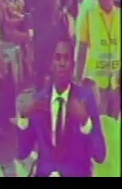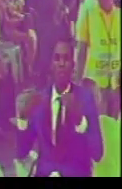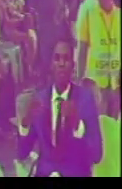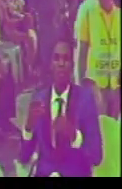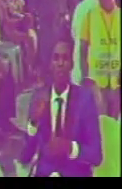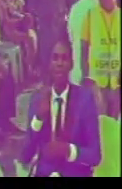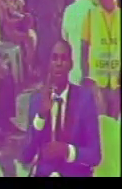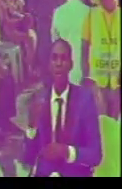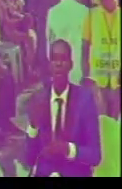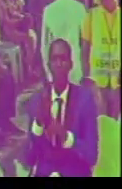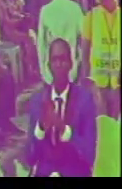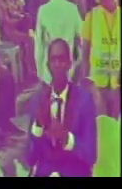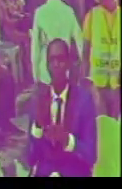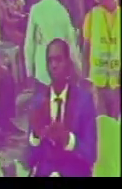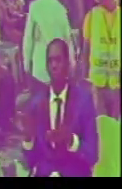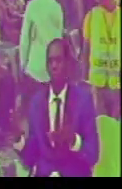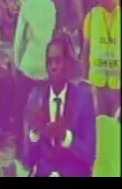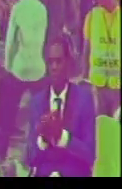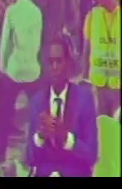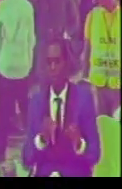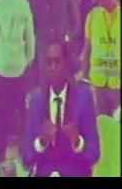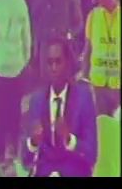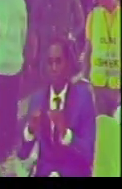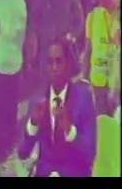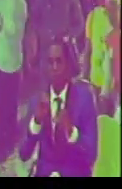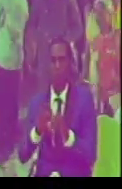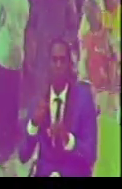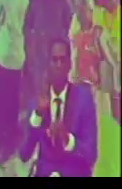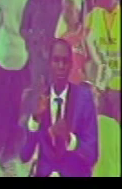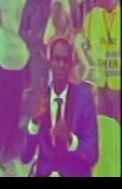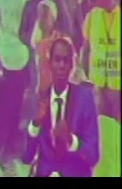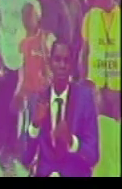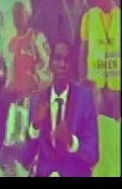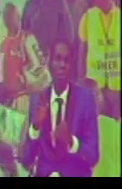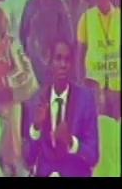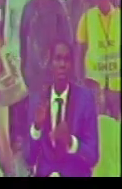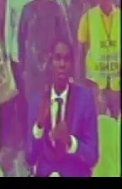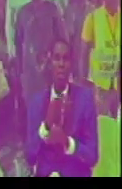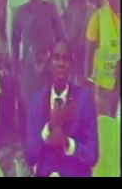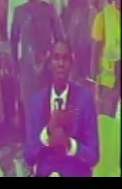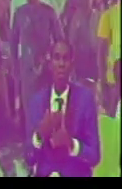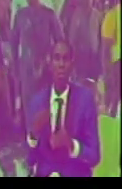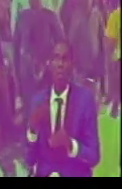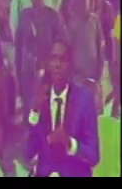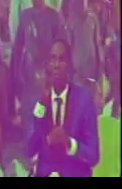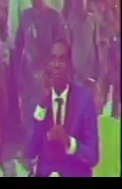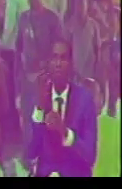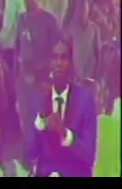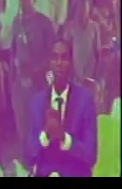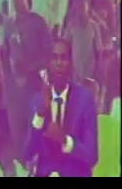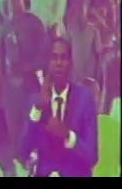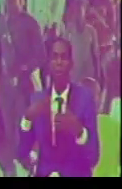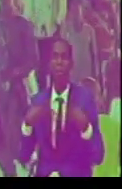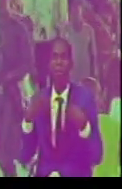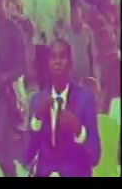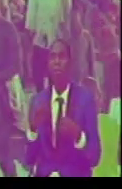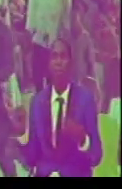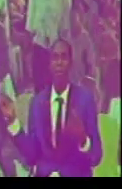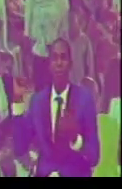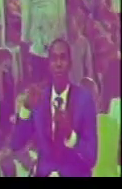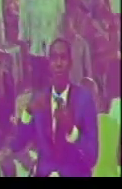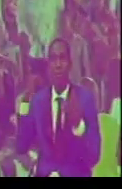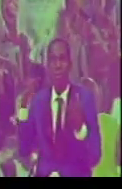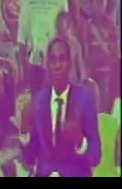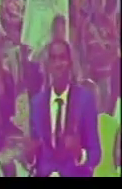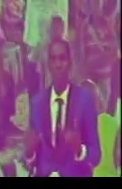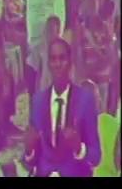of an object that's been moving in my throat. At the last global crusade, I got my healing, and